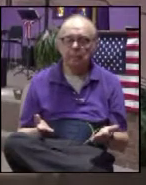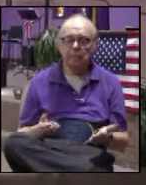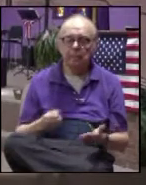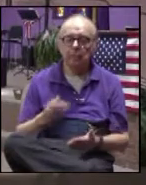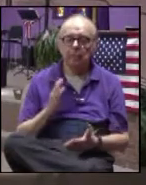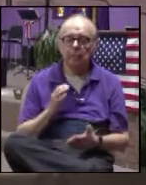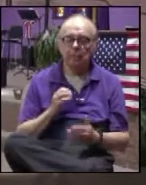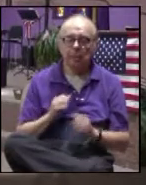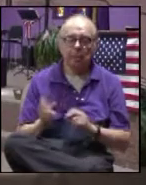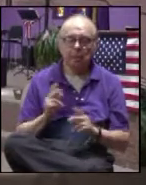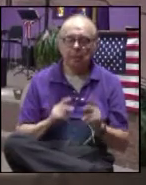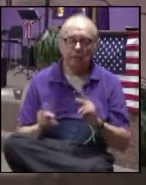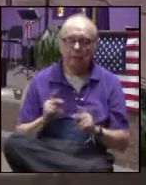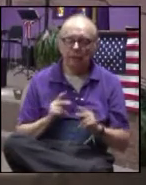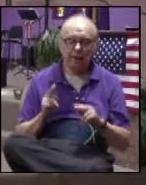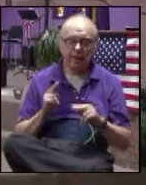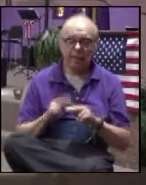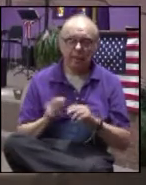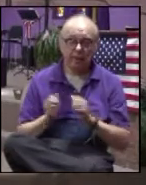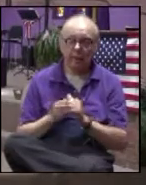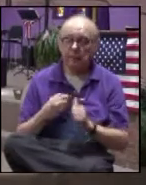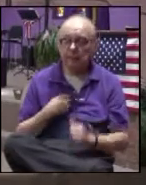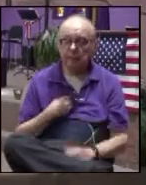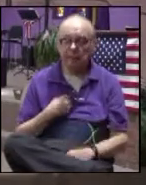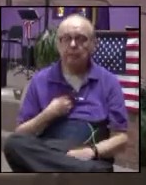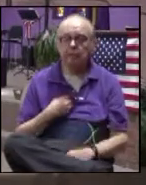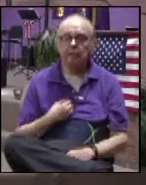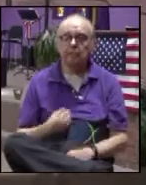God bless those people that sat through it.